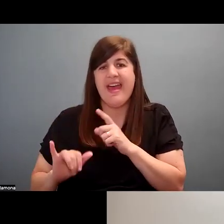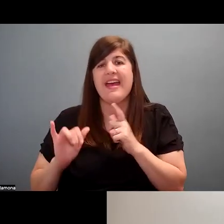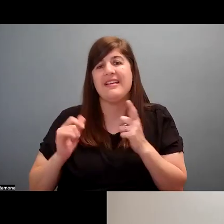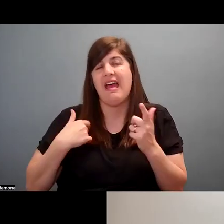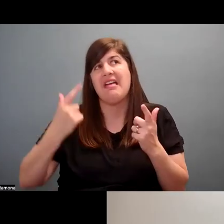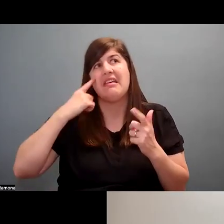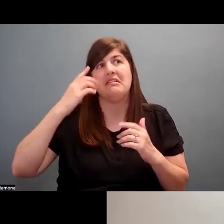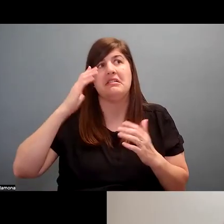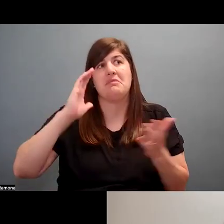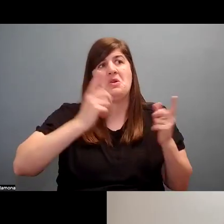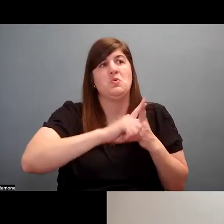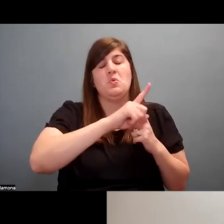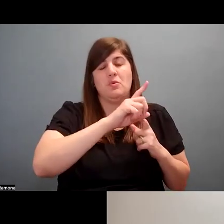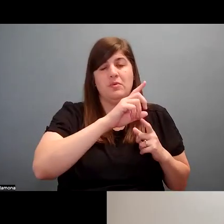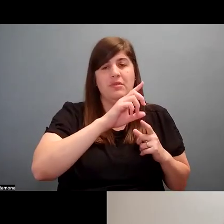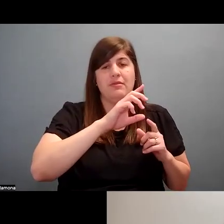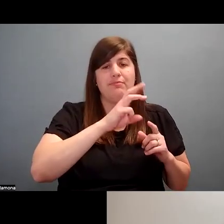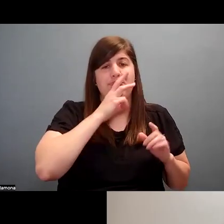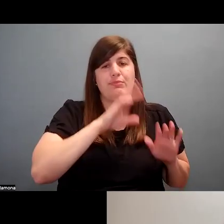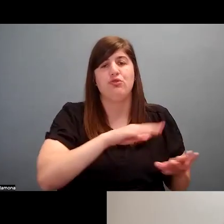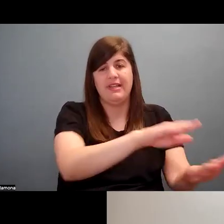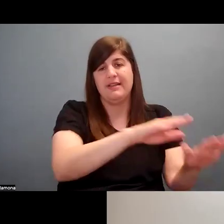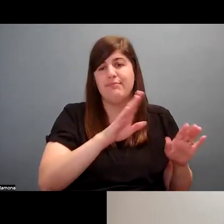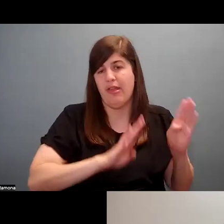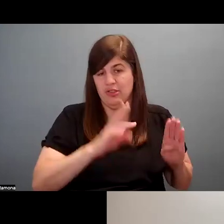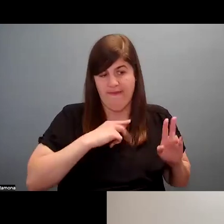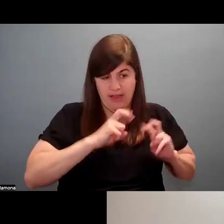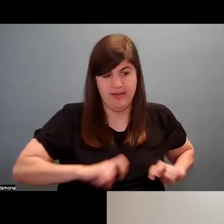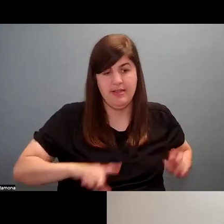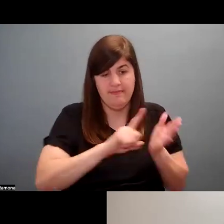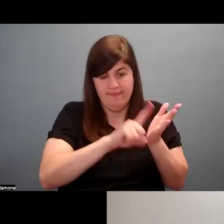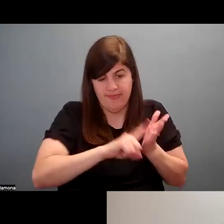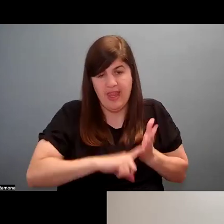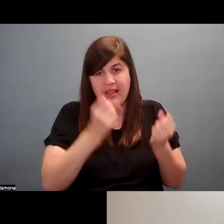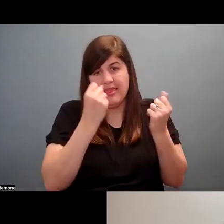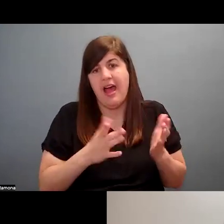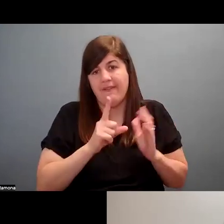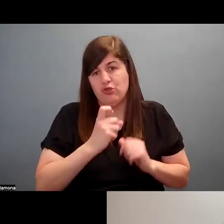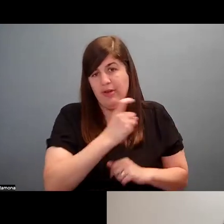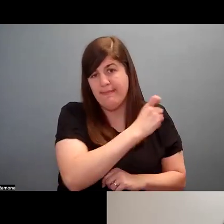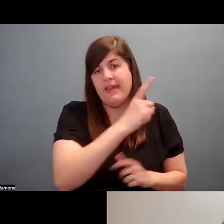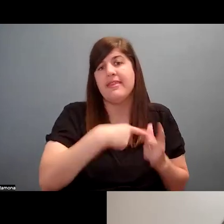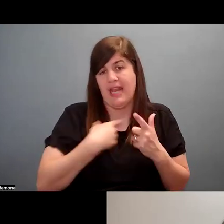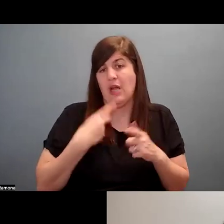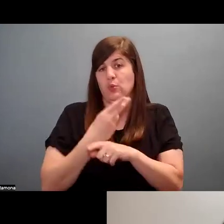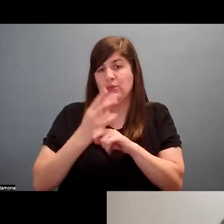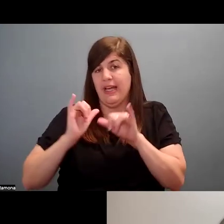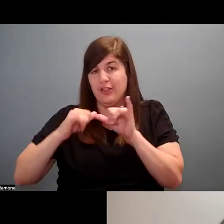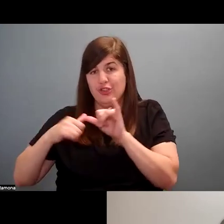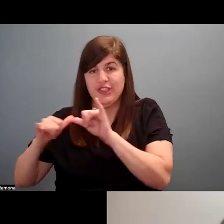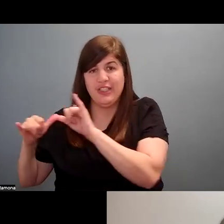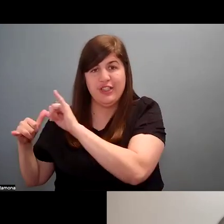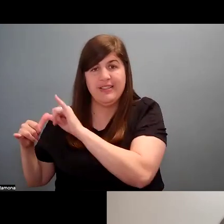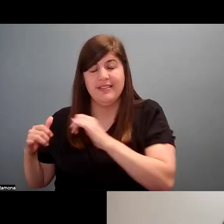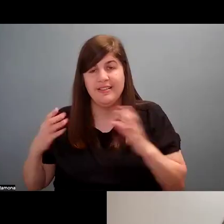would do, and also engineering. So I've looked at a lot of shrimp, I've studied a lot of shrimp, and then I use engineering methods